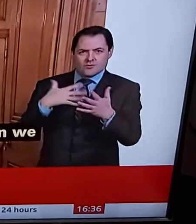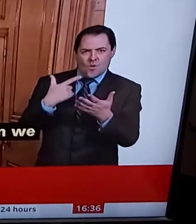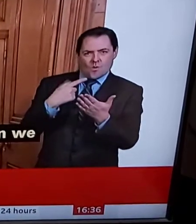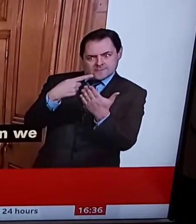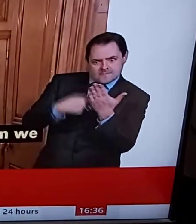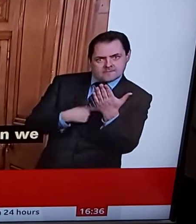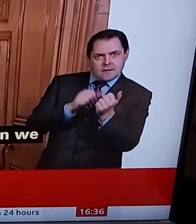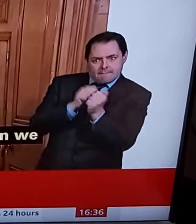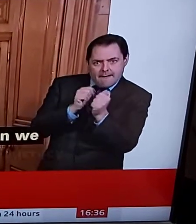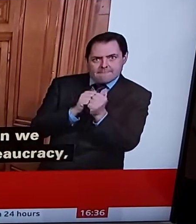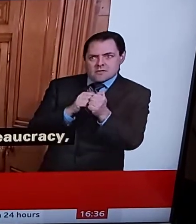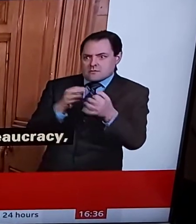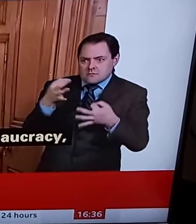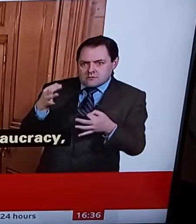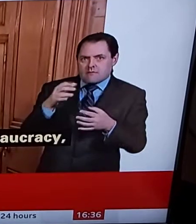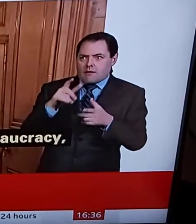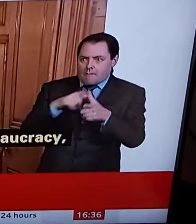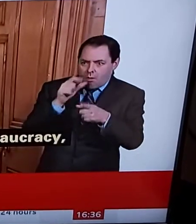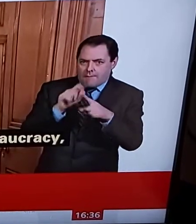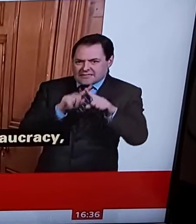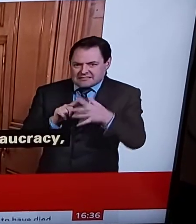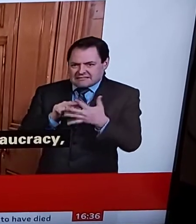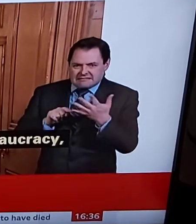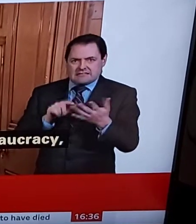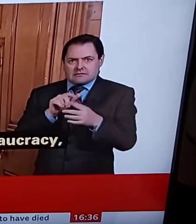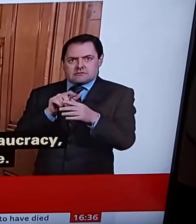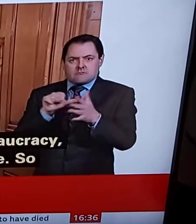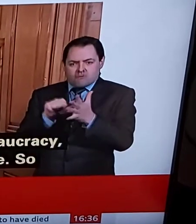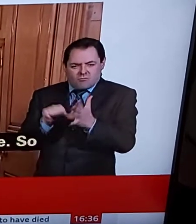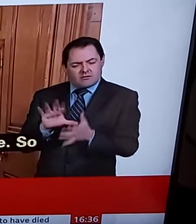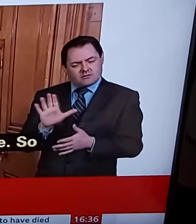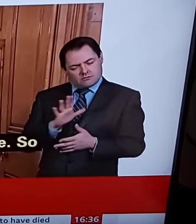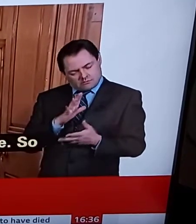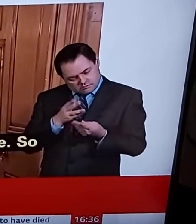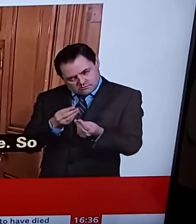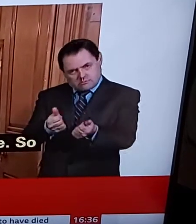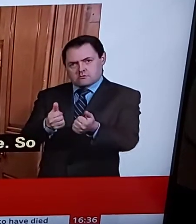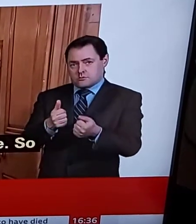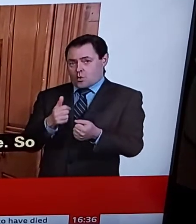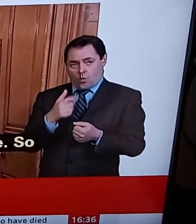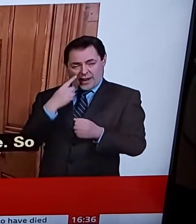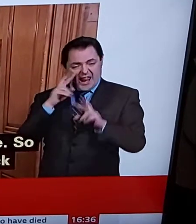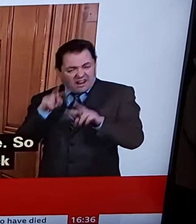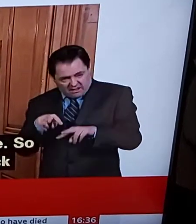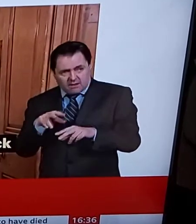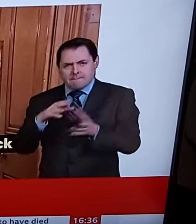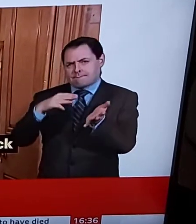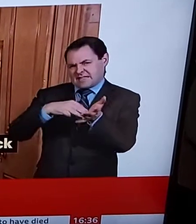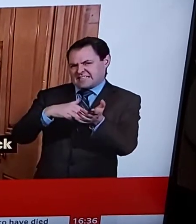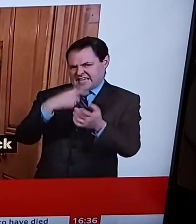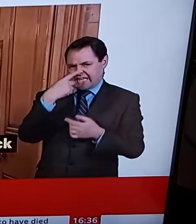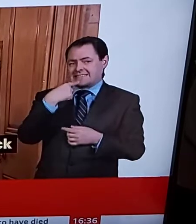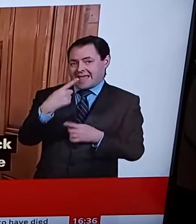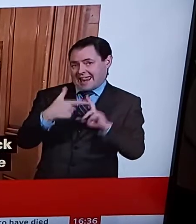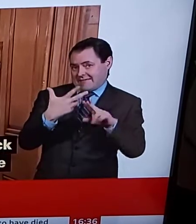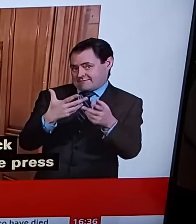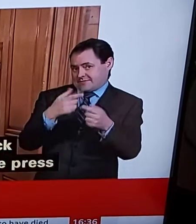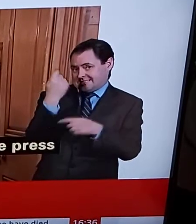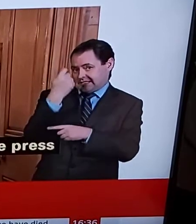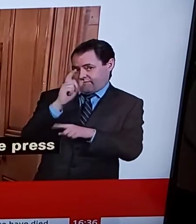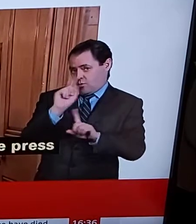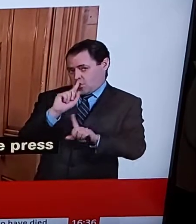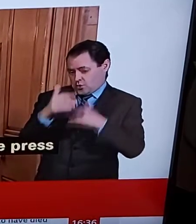we will do that, and we will report back tomorrow or at Monday's press conference any progress that we've made. On the point about the 5G masts,